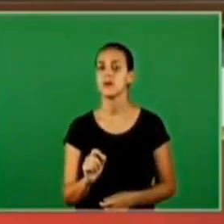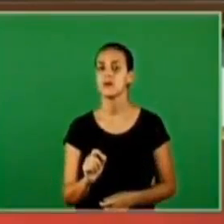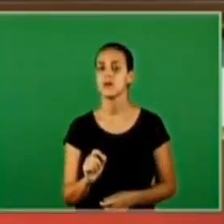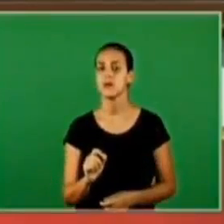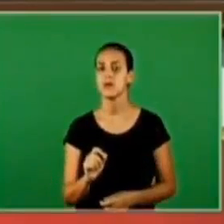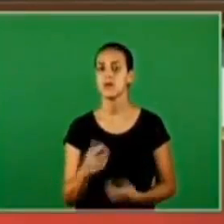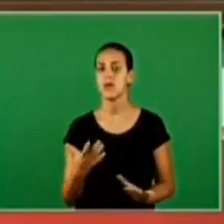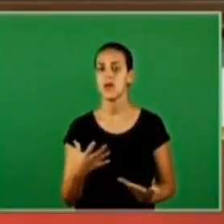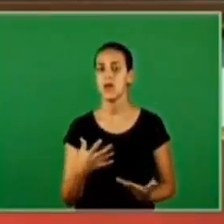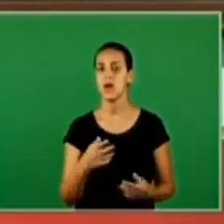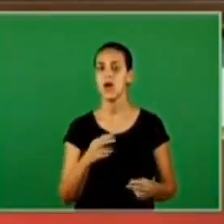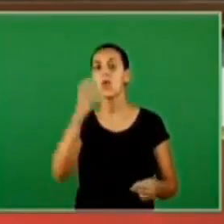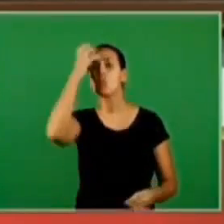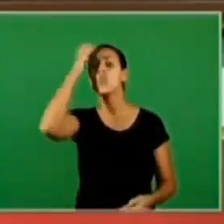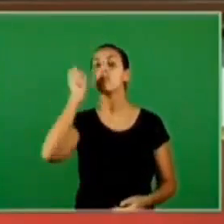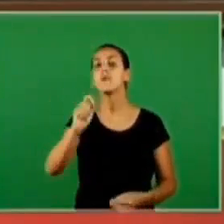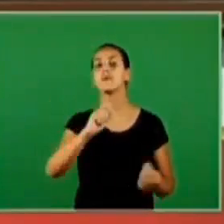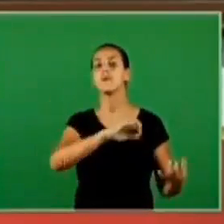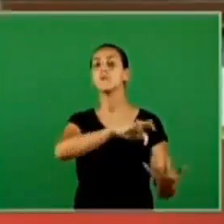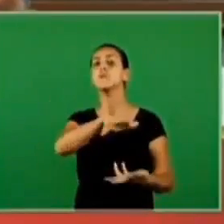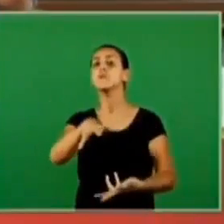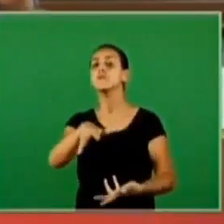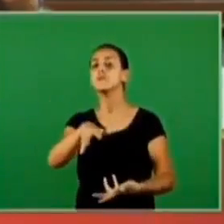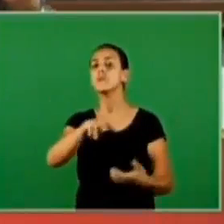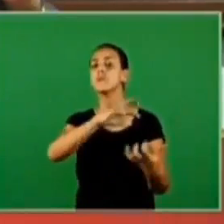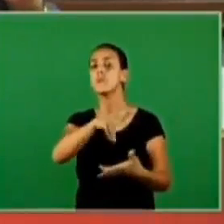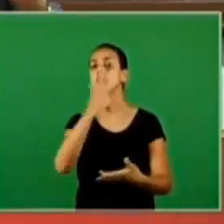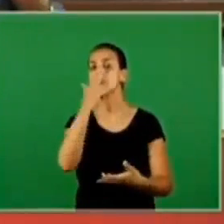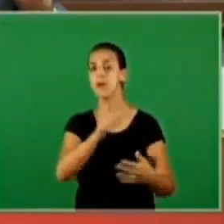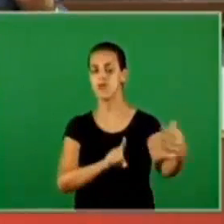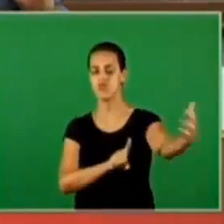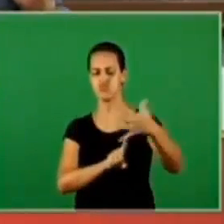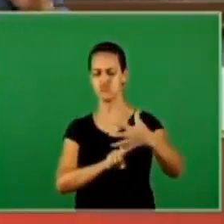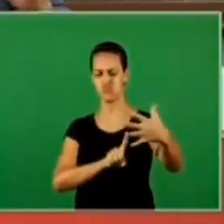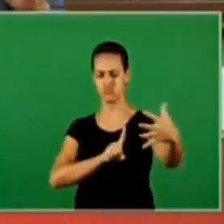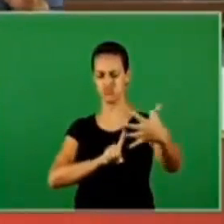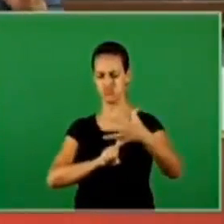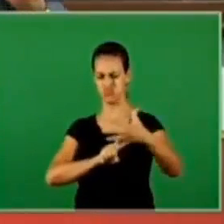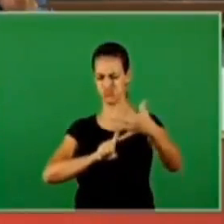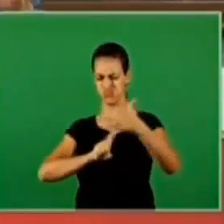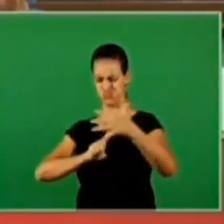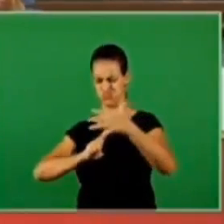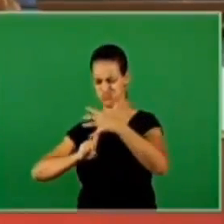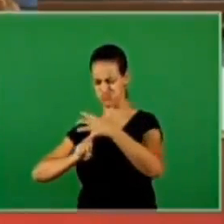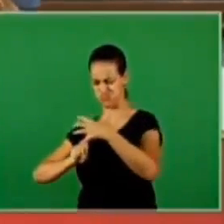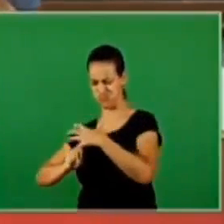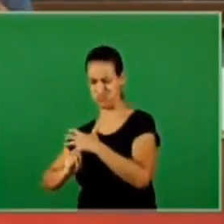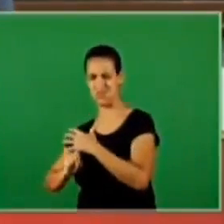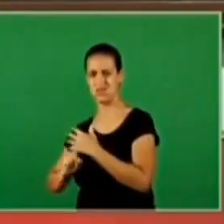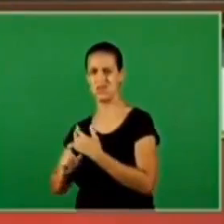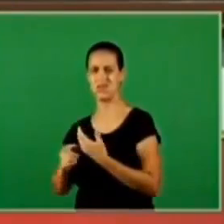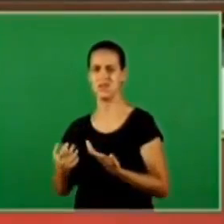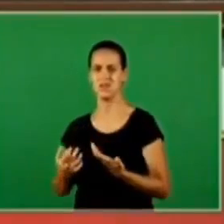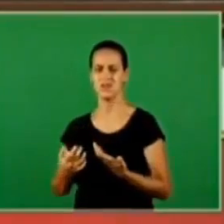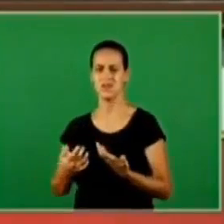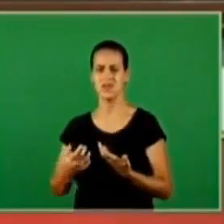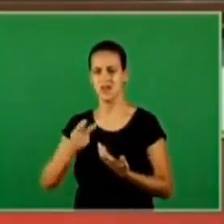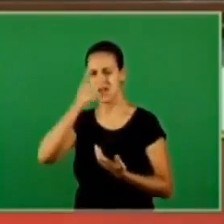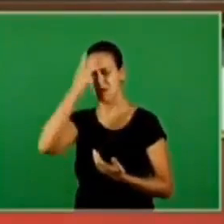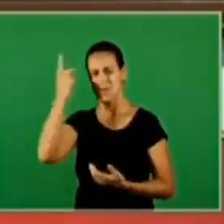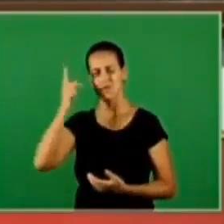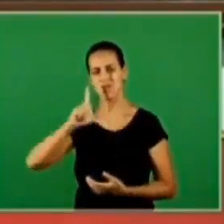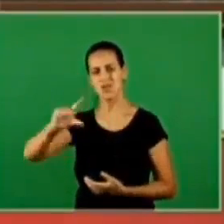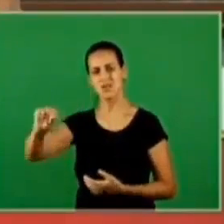Who is going to help them? Is the world? Is upon them? Is falling upon them? Man doesn't know how he's going to help